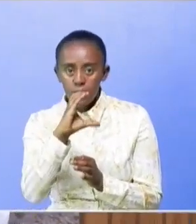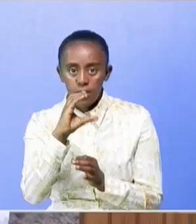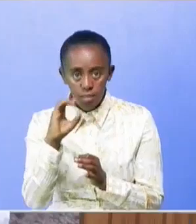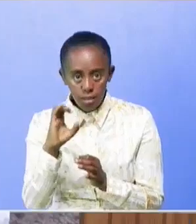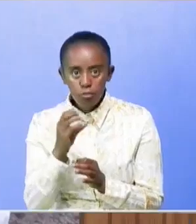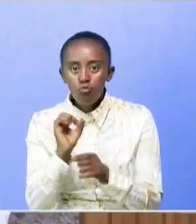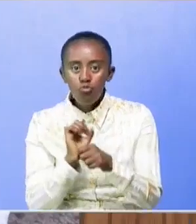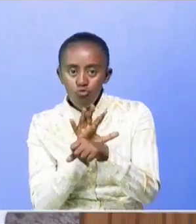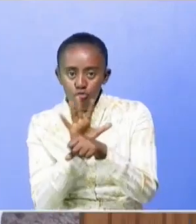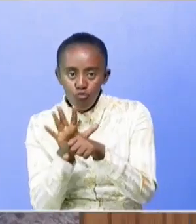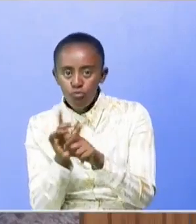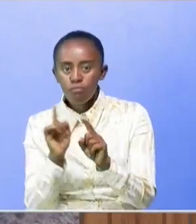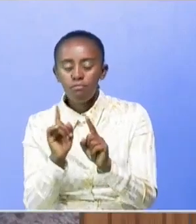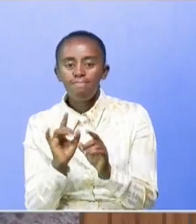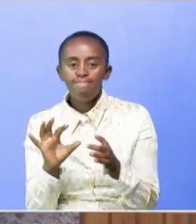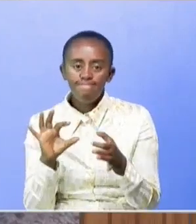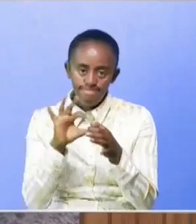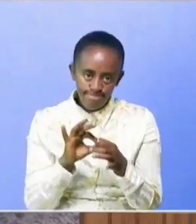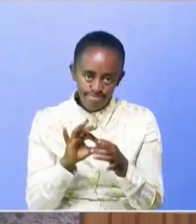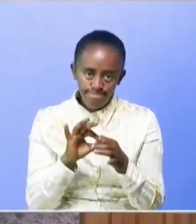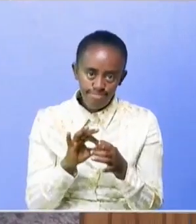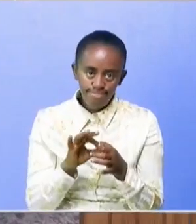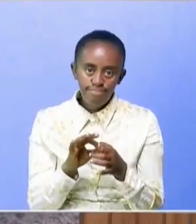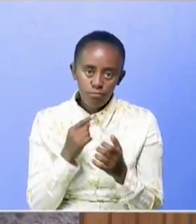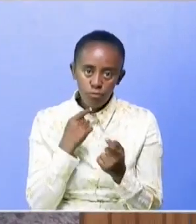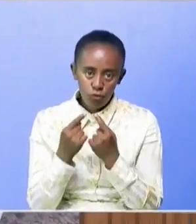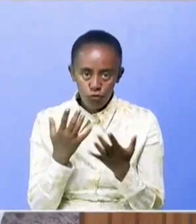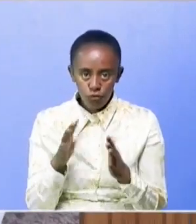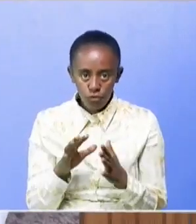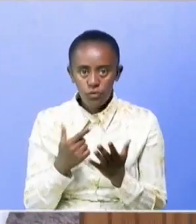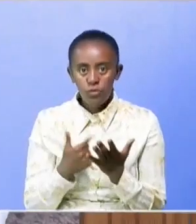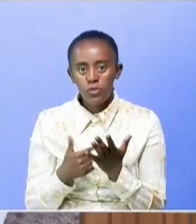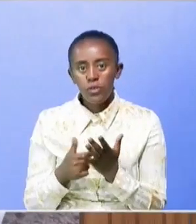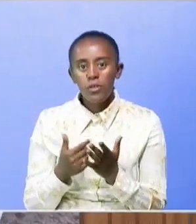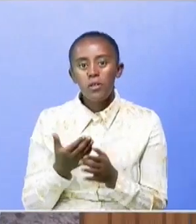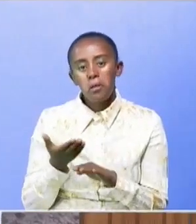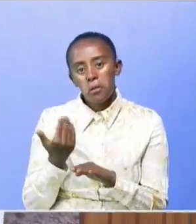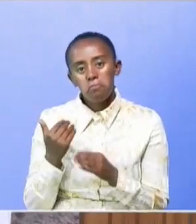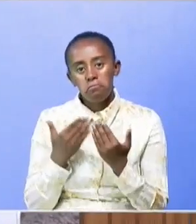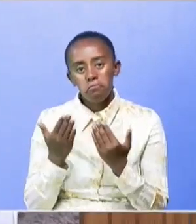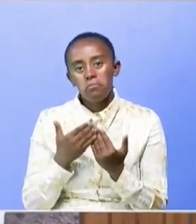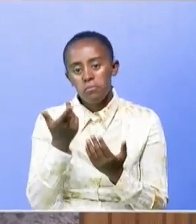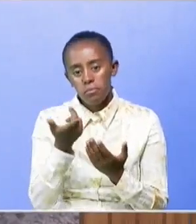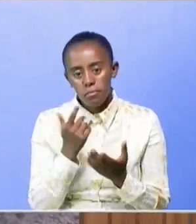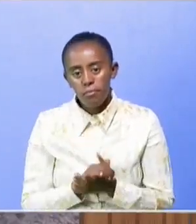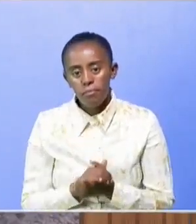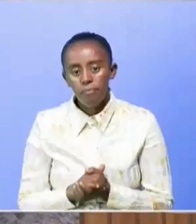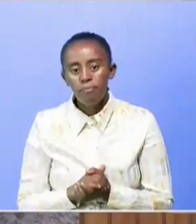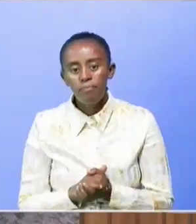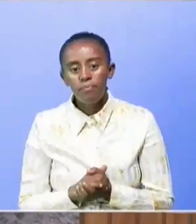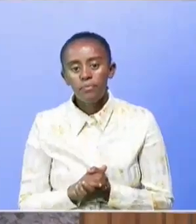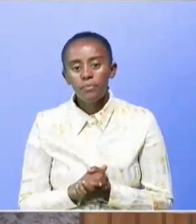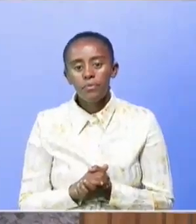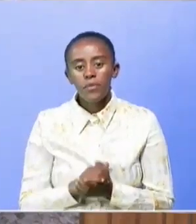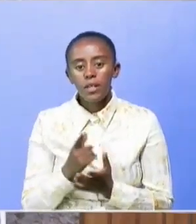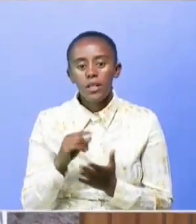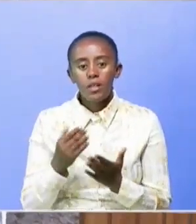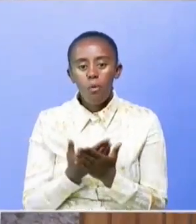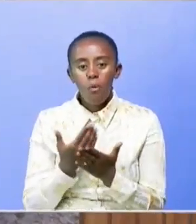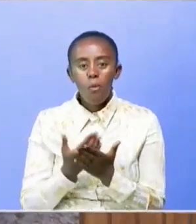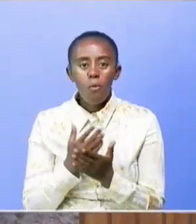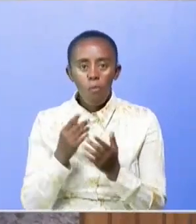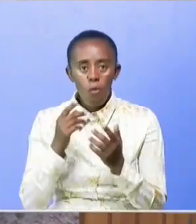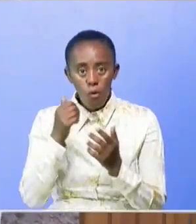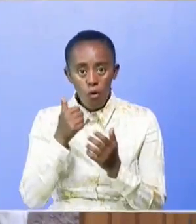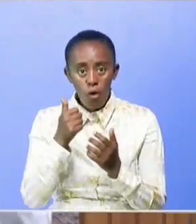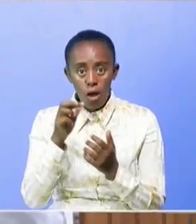Corona in relation to combat. So this might be really easier for you to answer. Number 4, the new